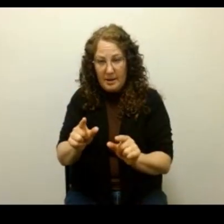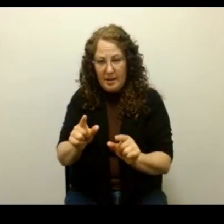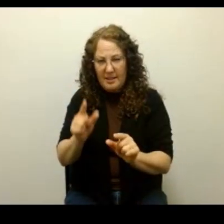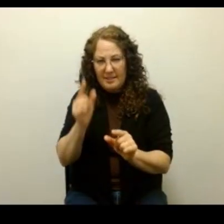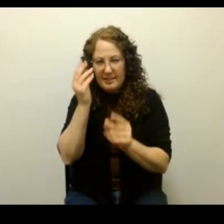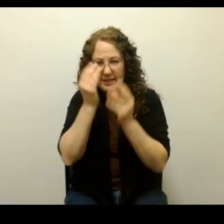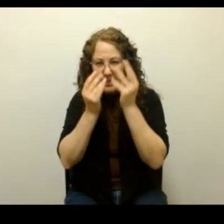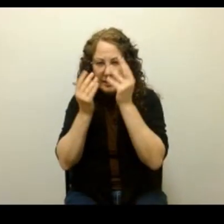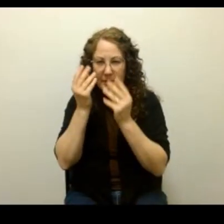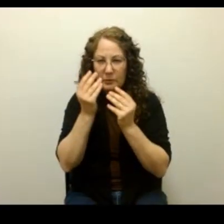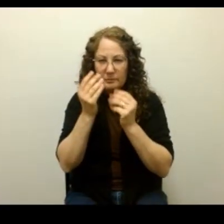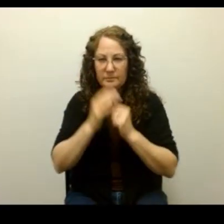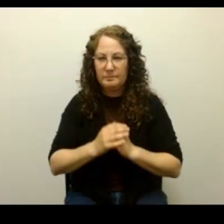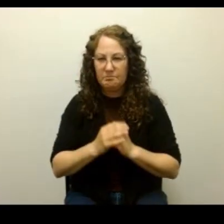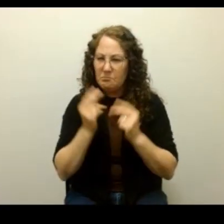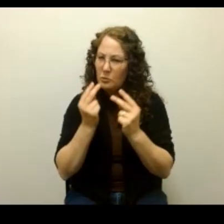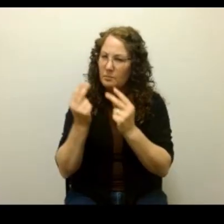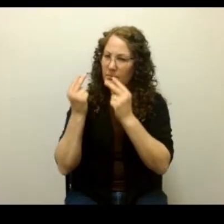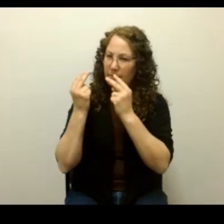look back,